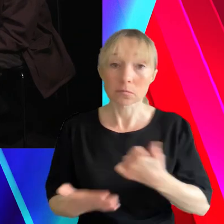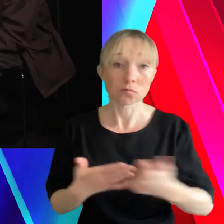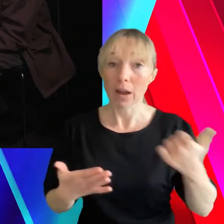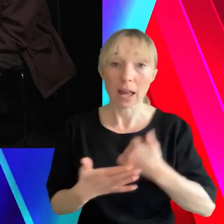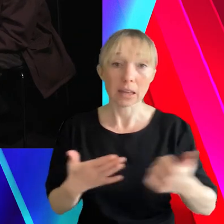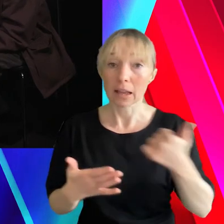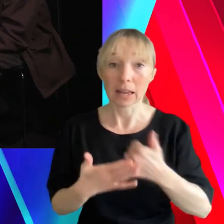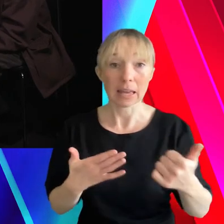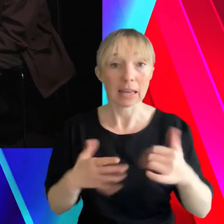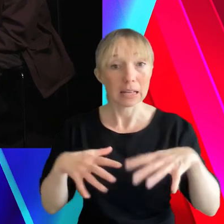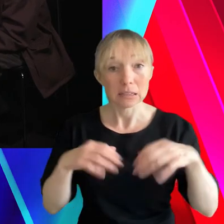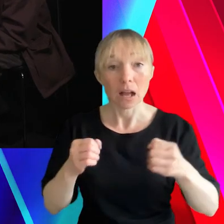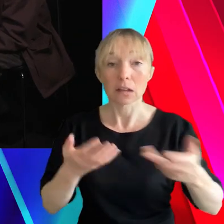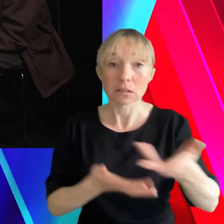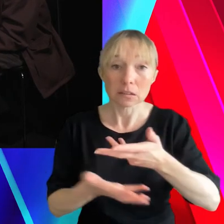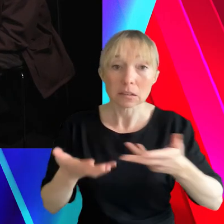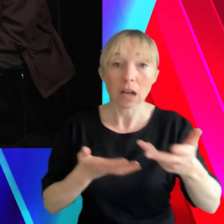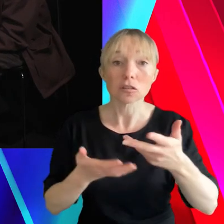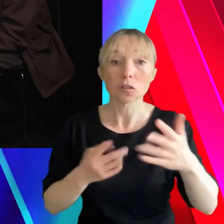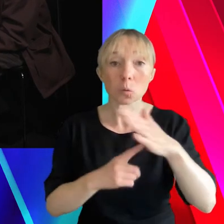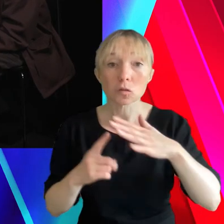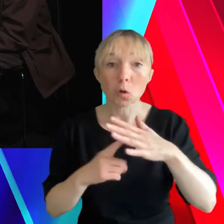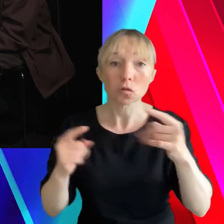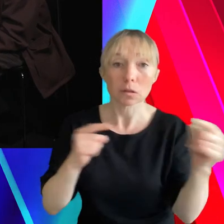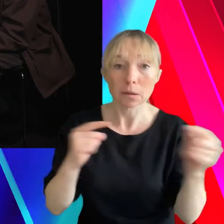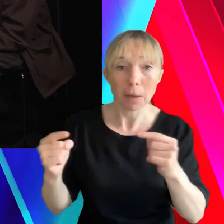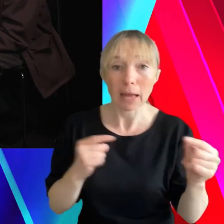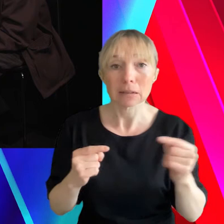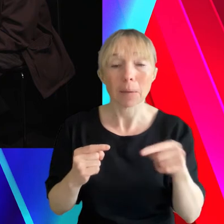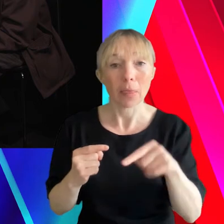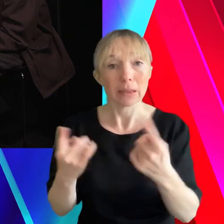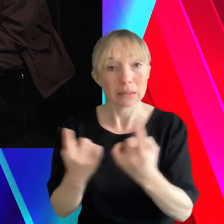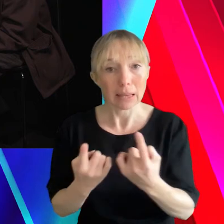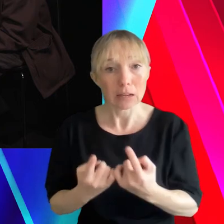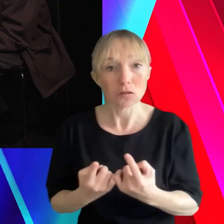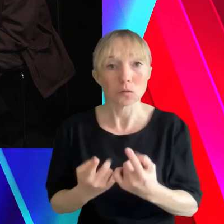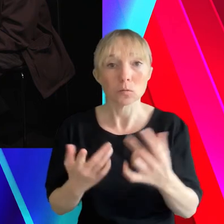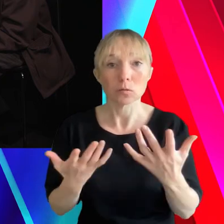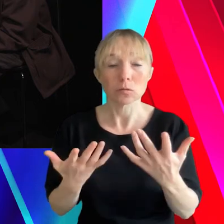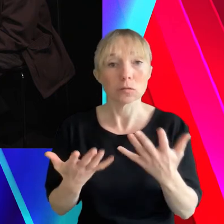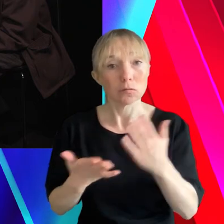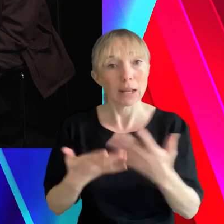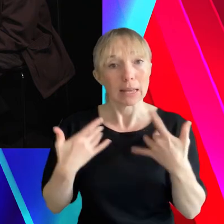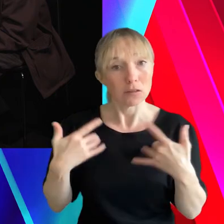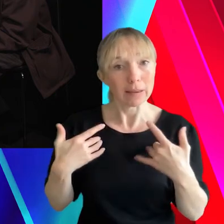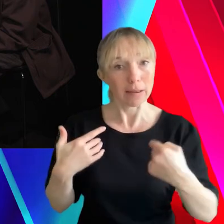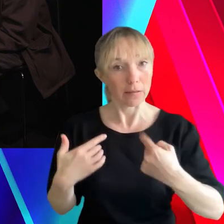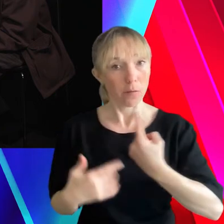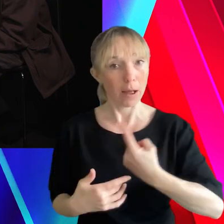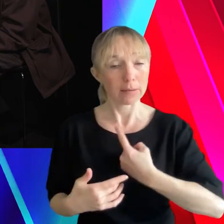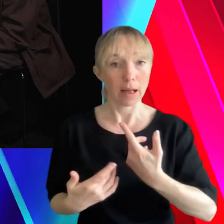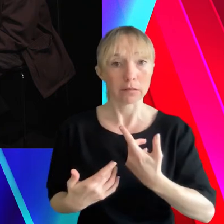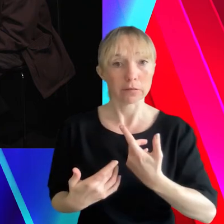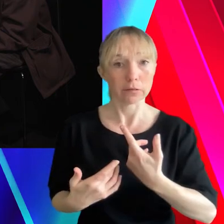it triggers some discussion, some social debate around these issues that are very interesting for myself as a person,